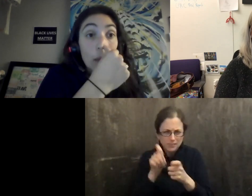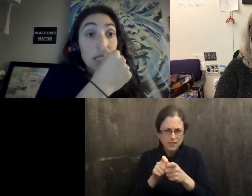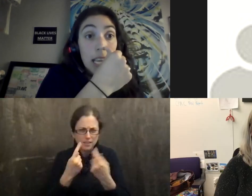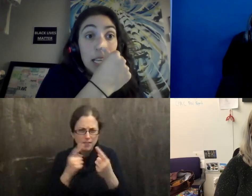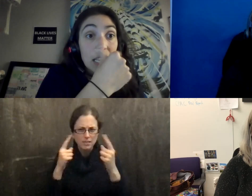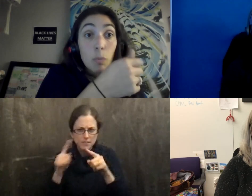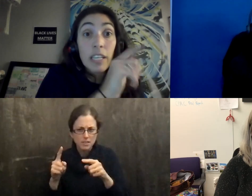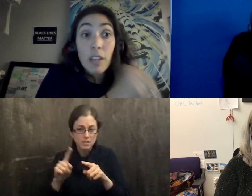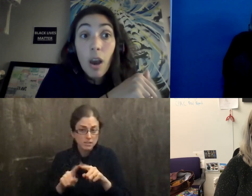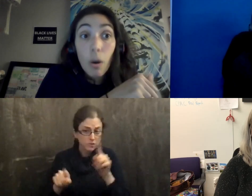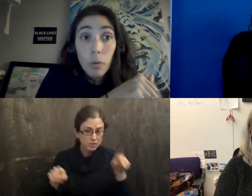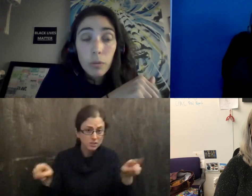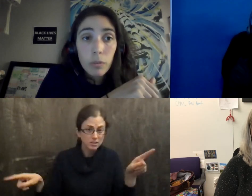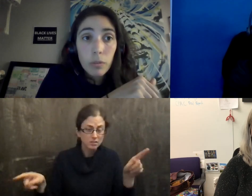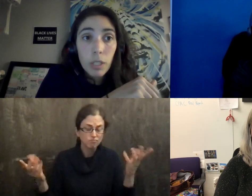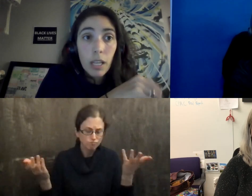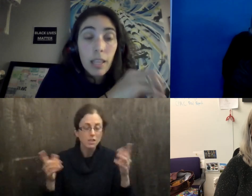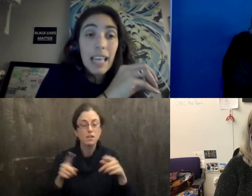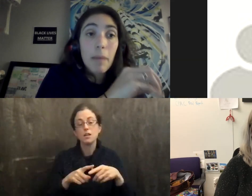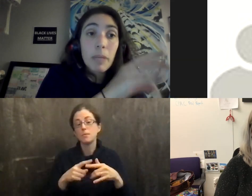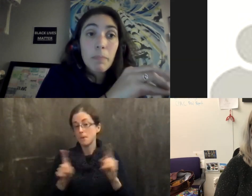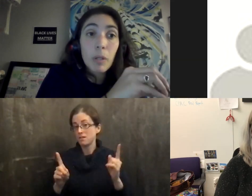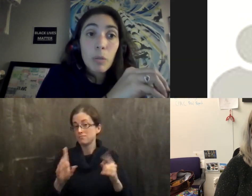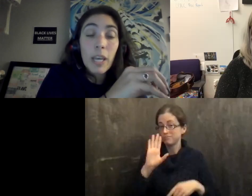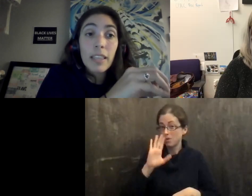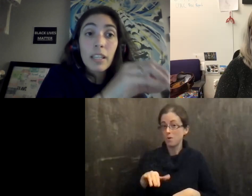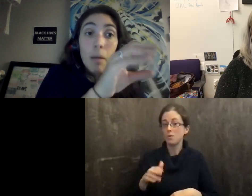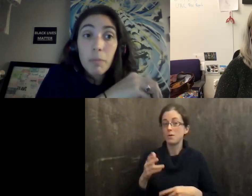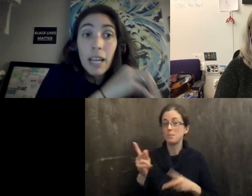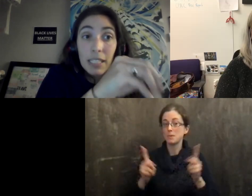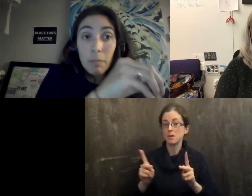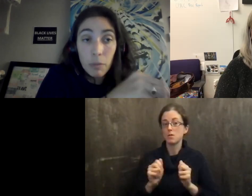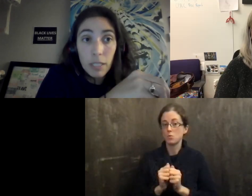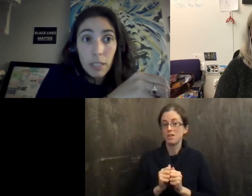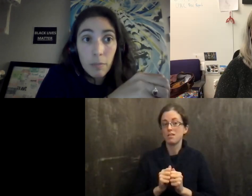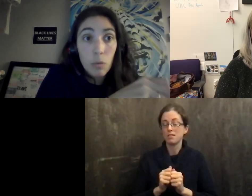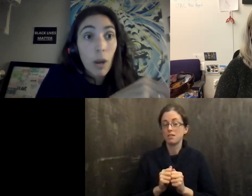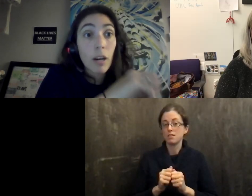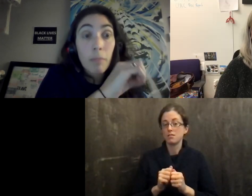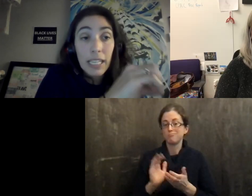what I would say is, we know that people with compromised immune